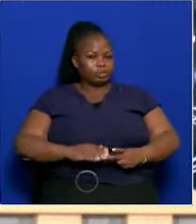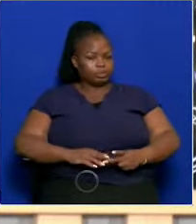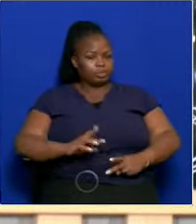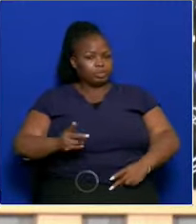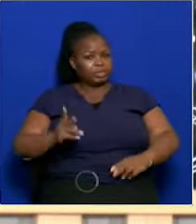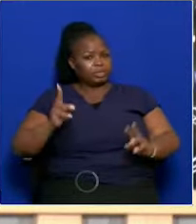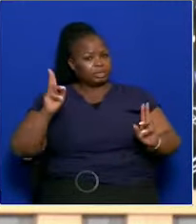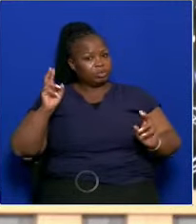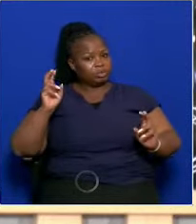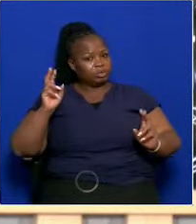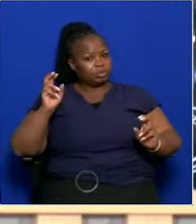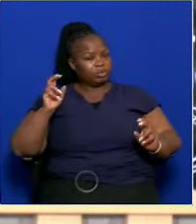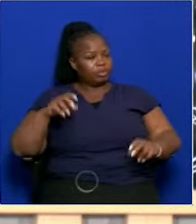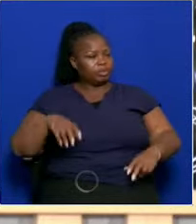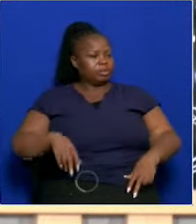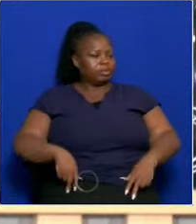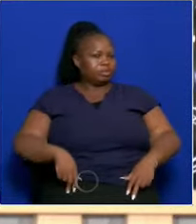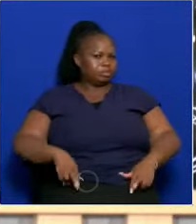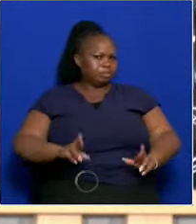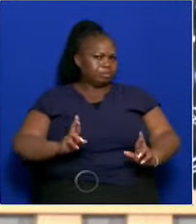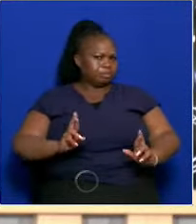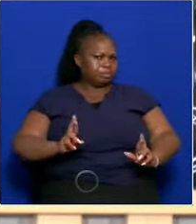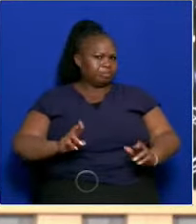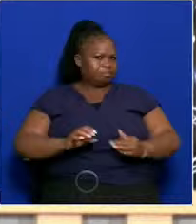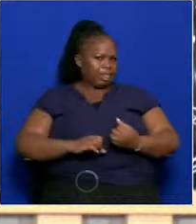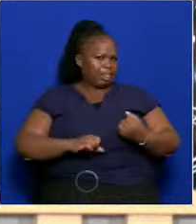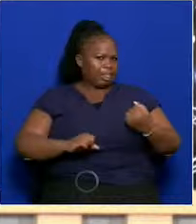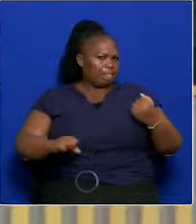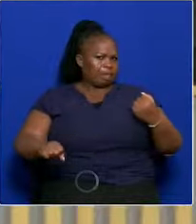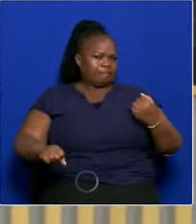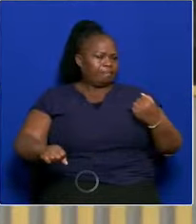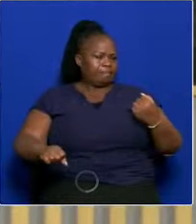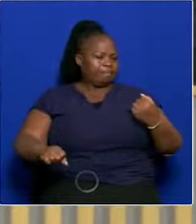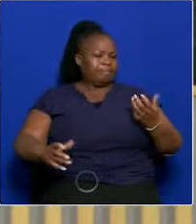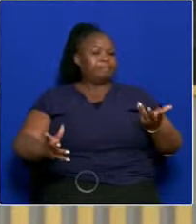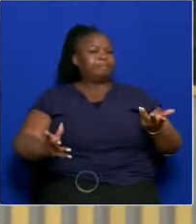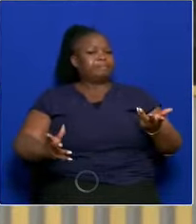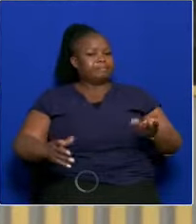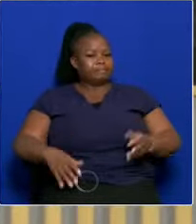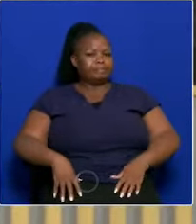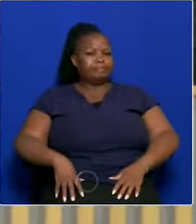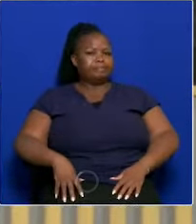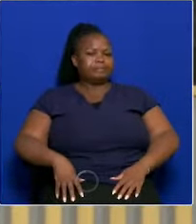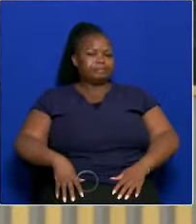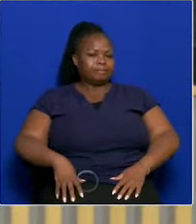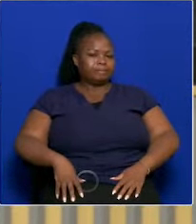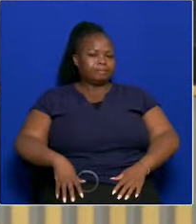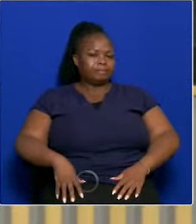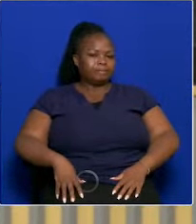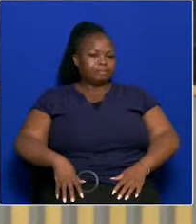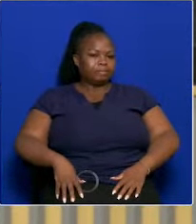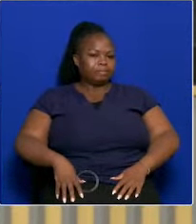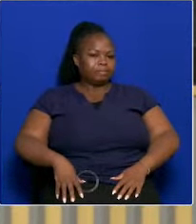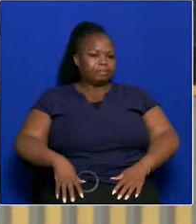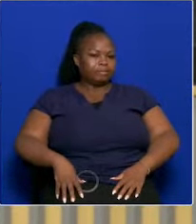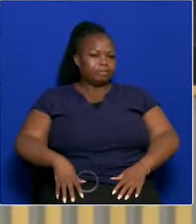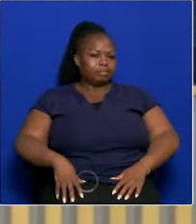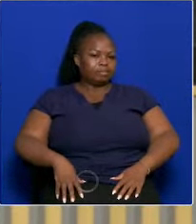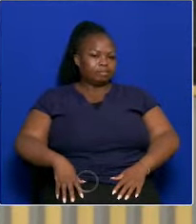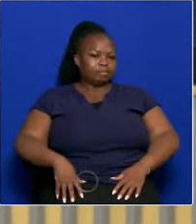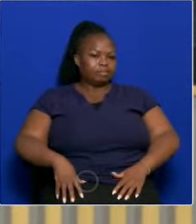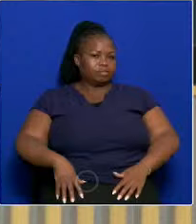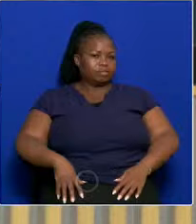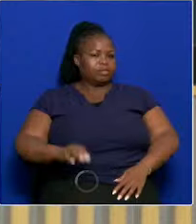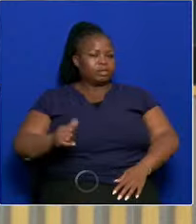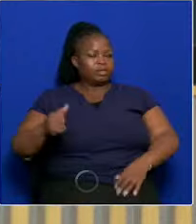hope they won't be long. so that the General can proceed